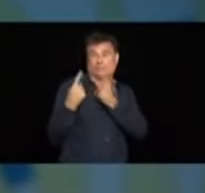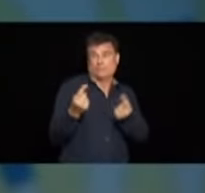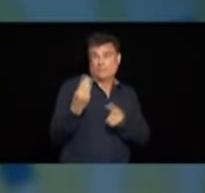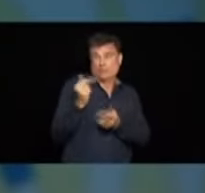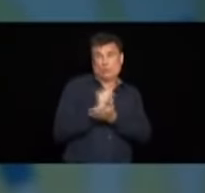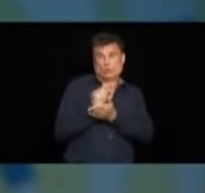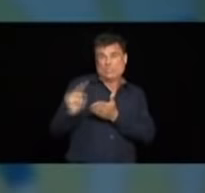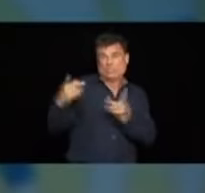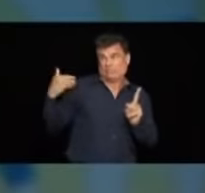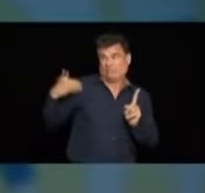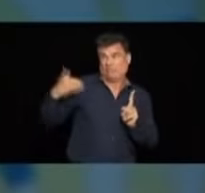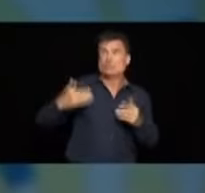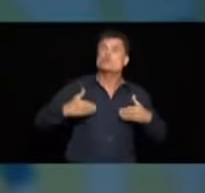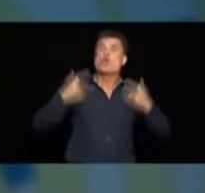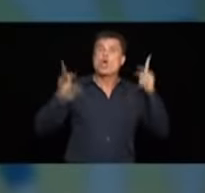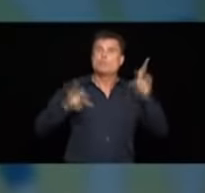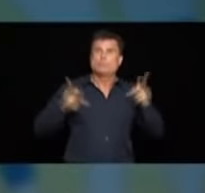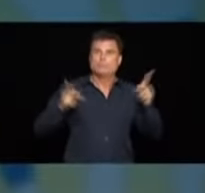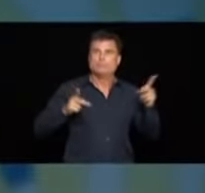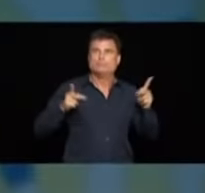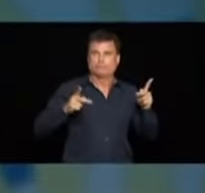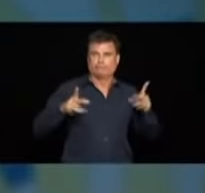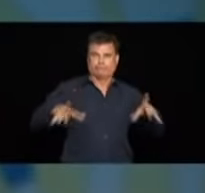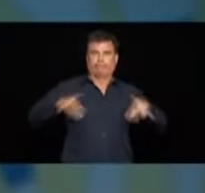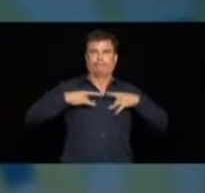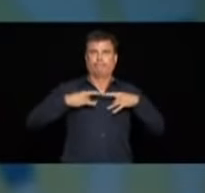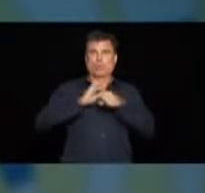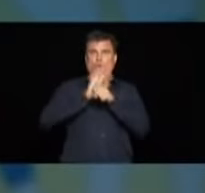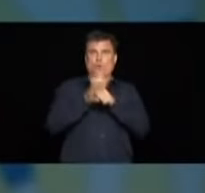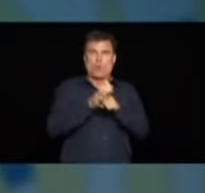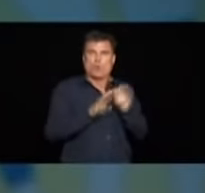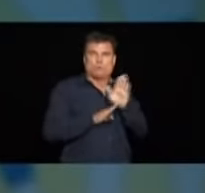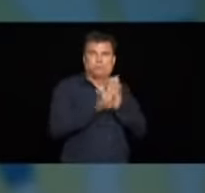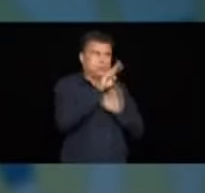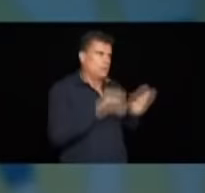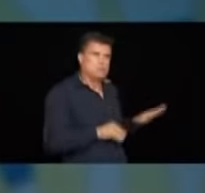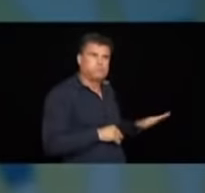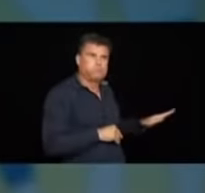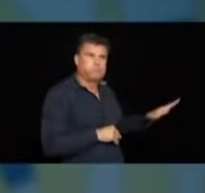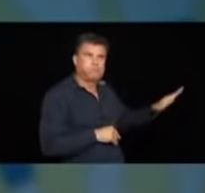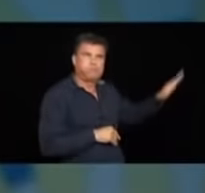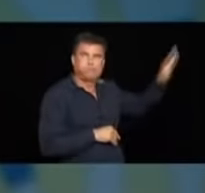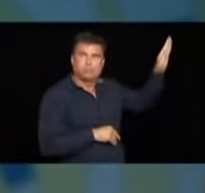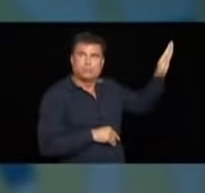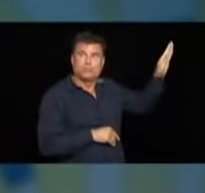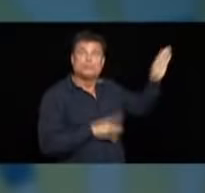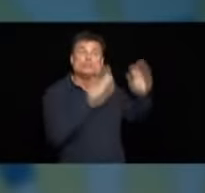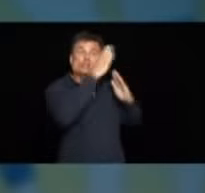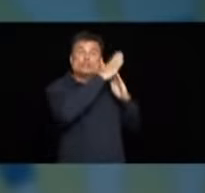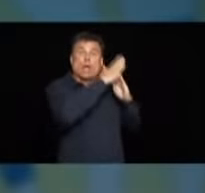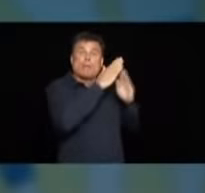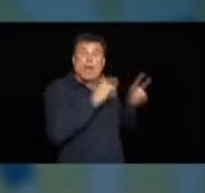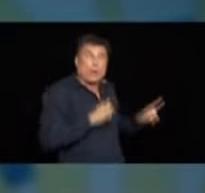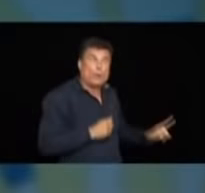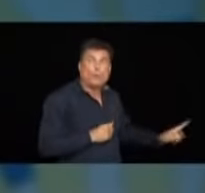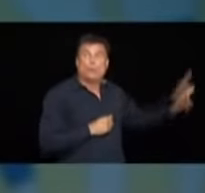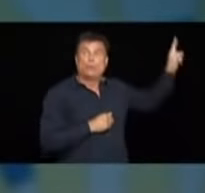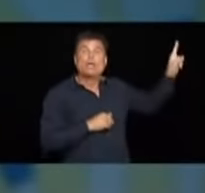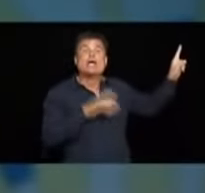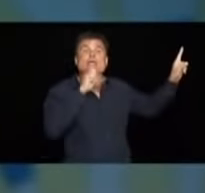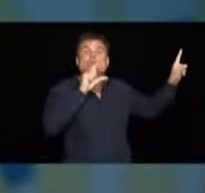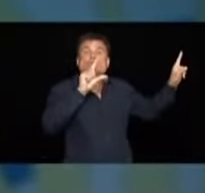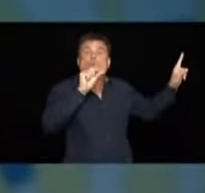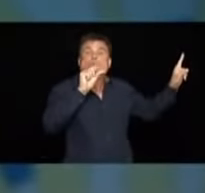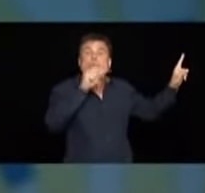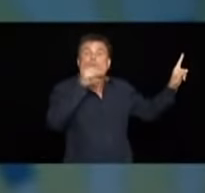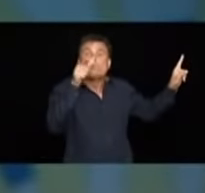younger people. So the top green line is people 20 to 29, and the line just below it is